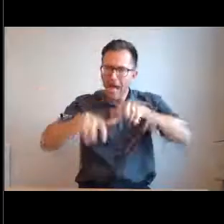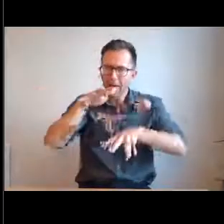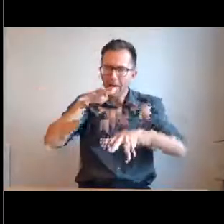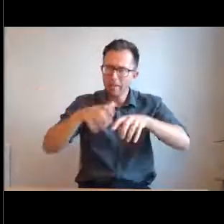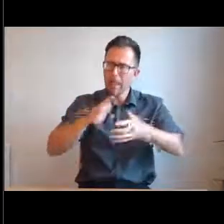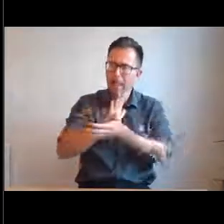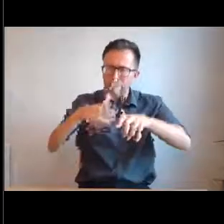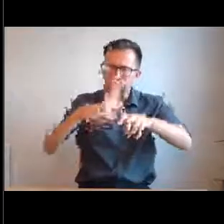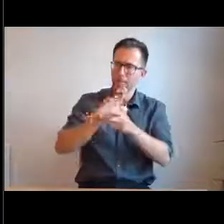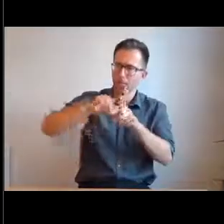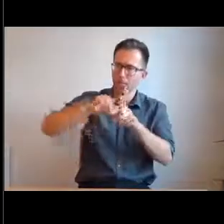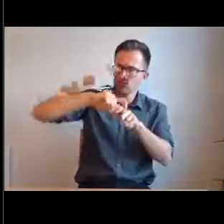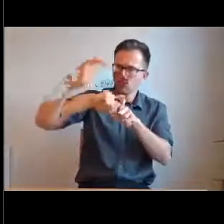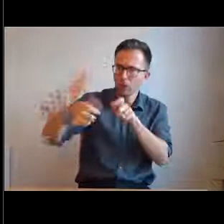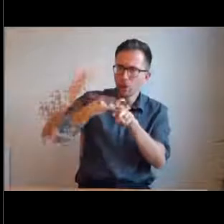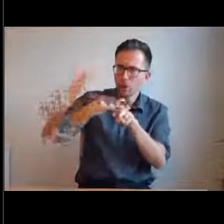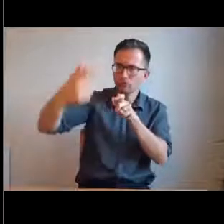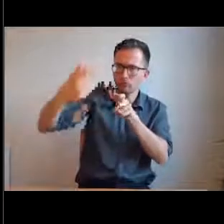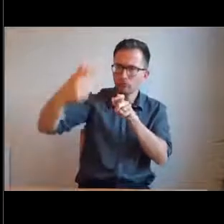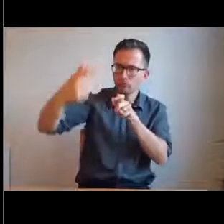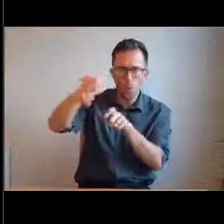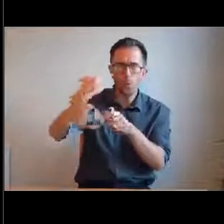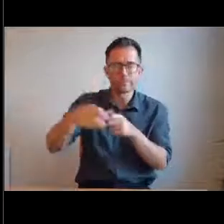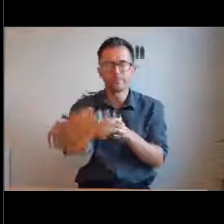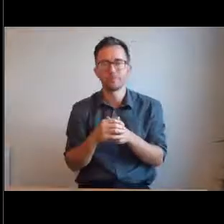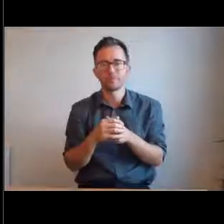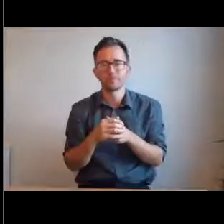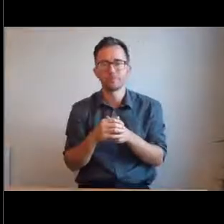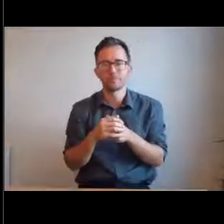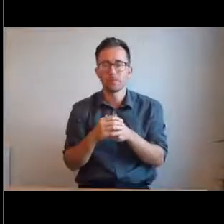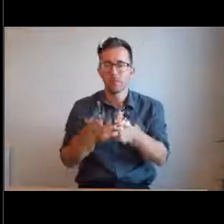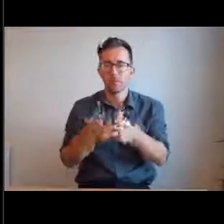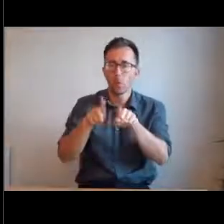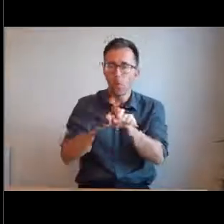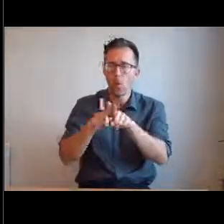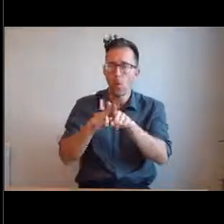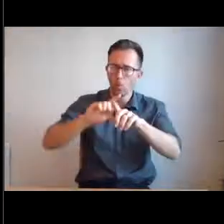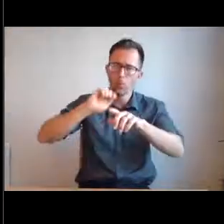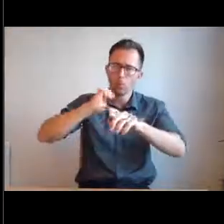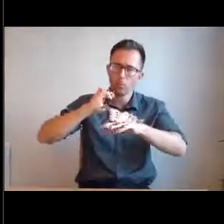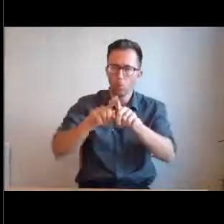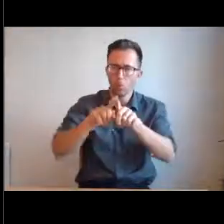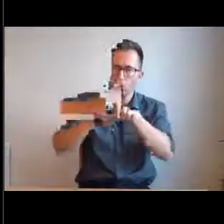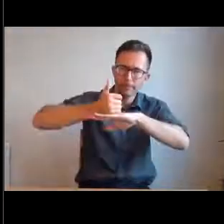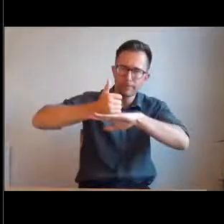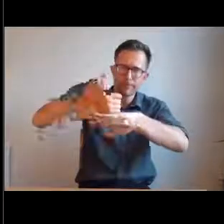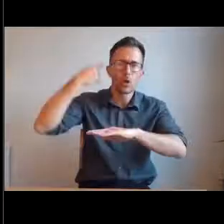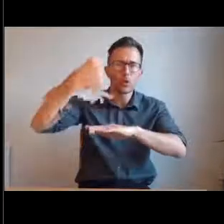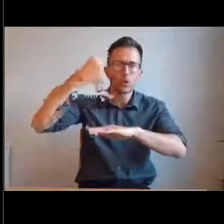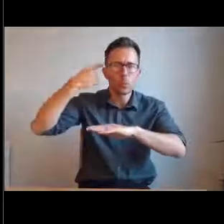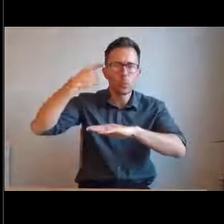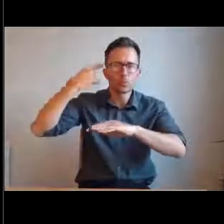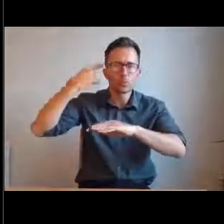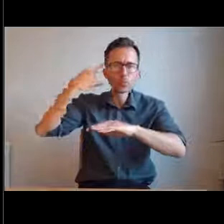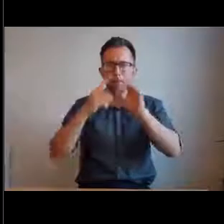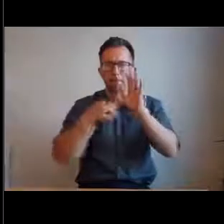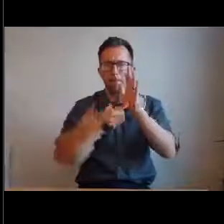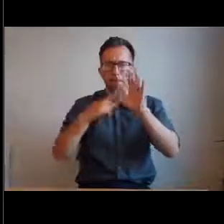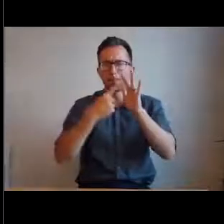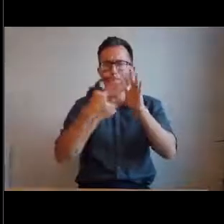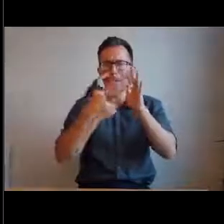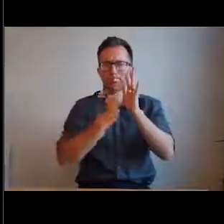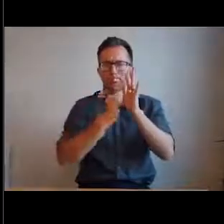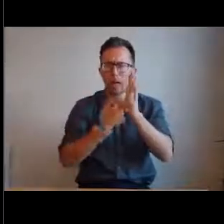road. And finally, noise barriers. To help mitigate noise, we've introduced some noise barriers in area where higher noise levels